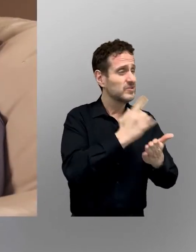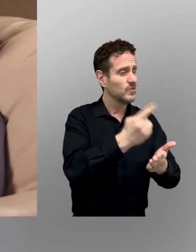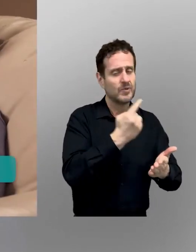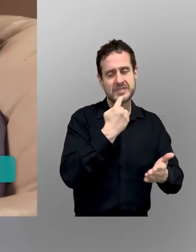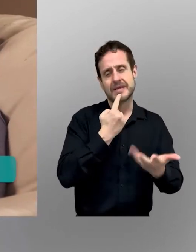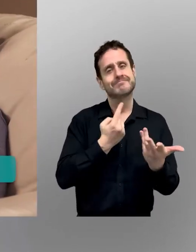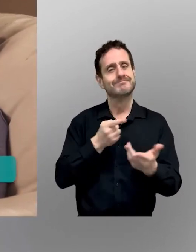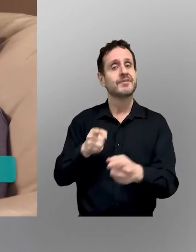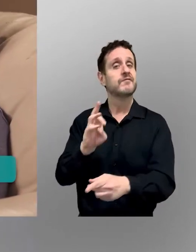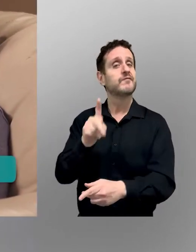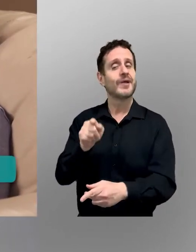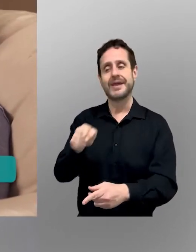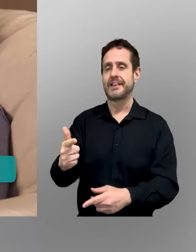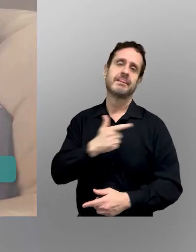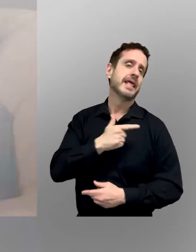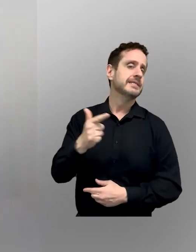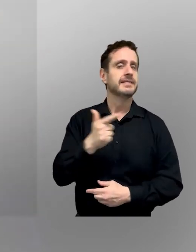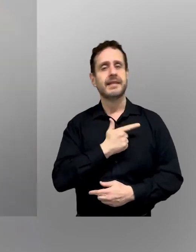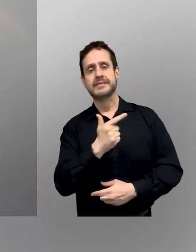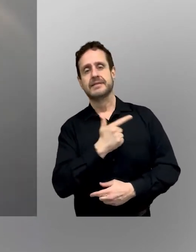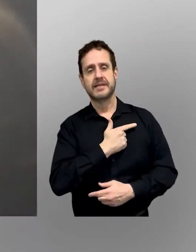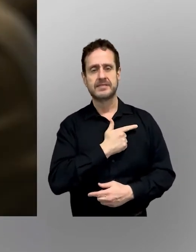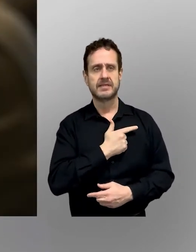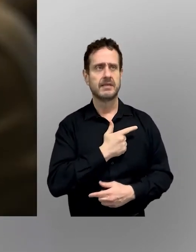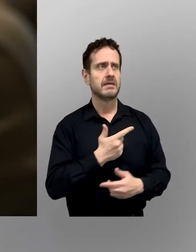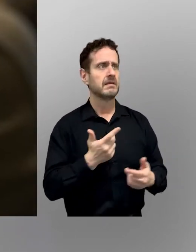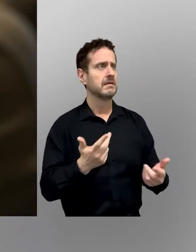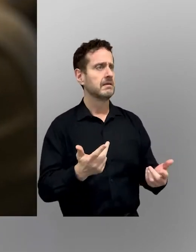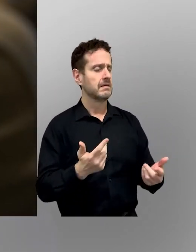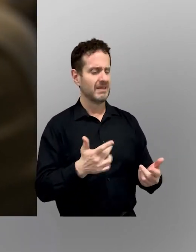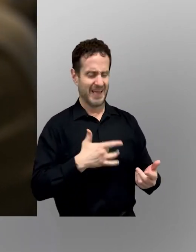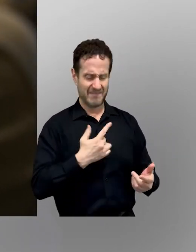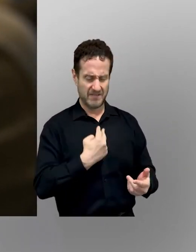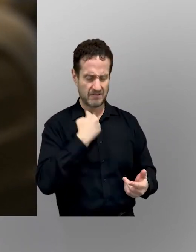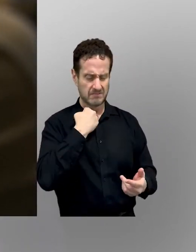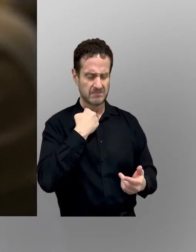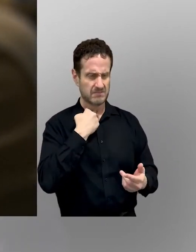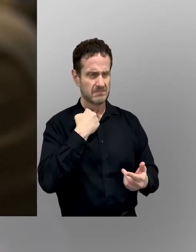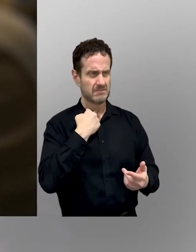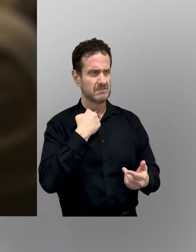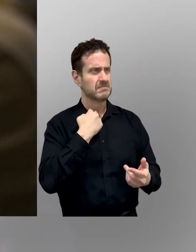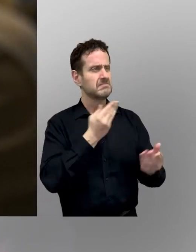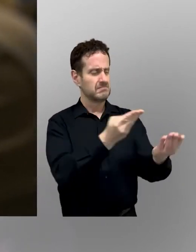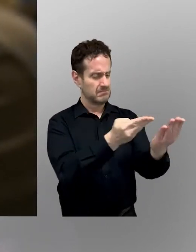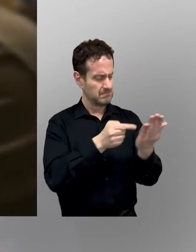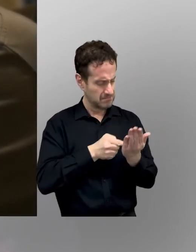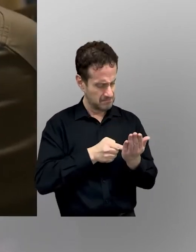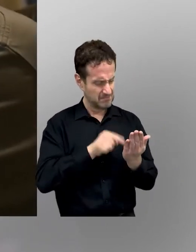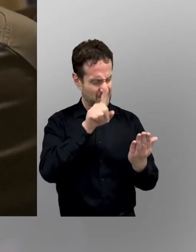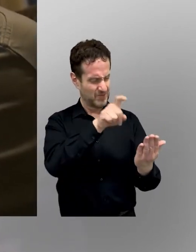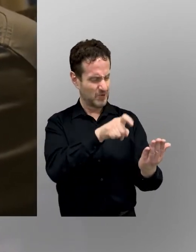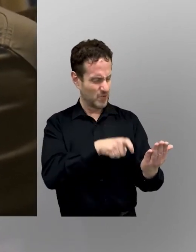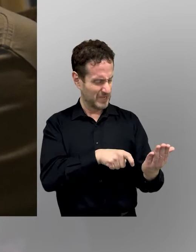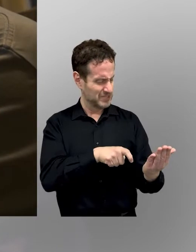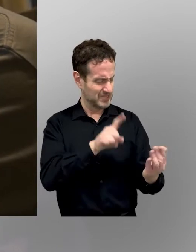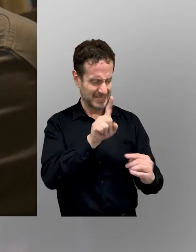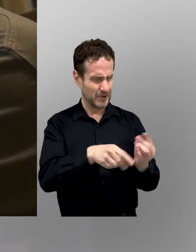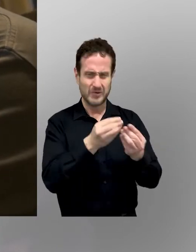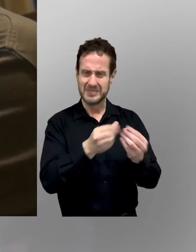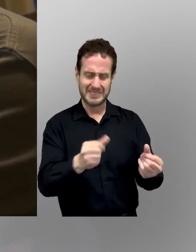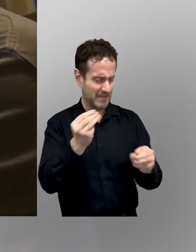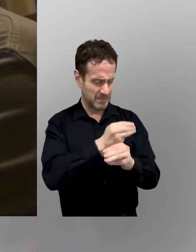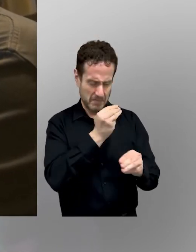and all they would say was he was lazy. He was lazy. Frank at computer. I could barely solve a lot of the questions that they had given